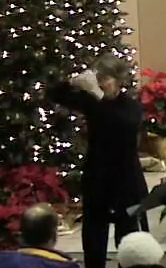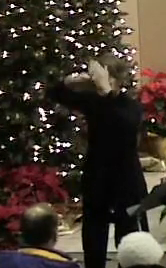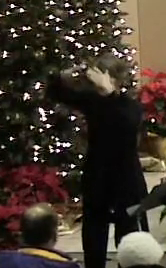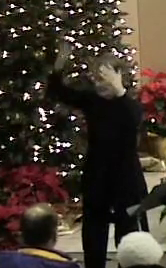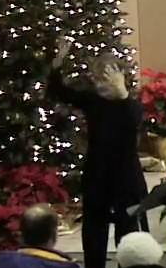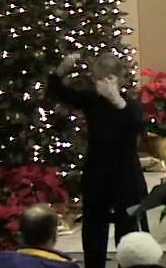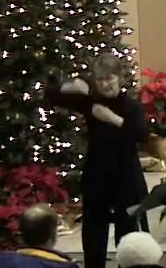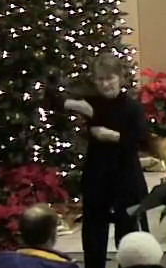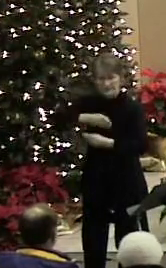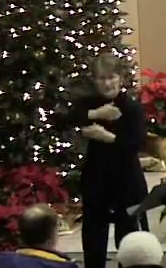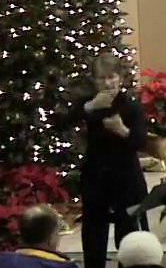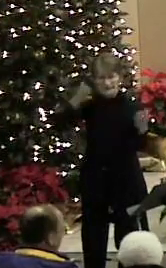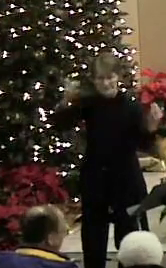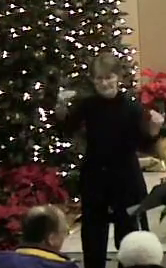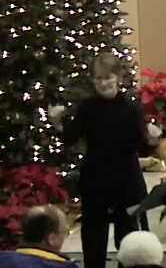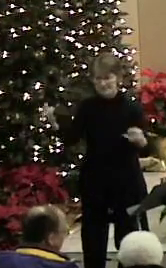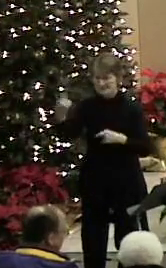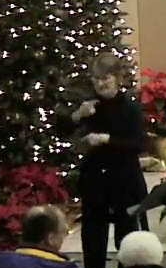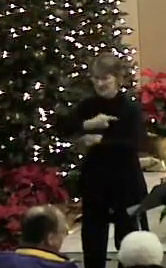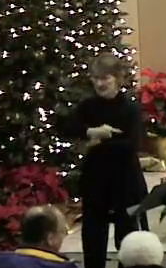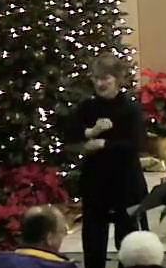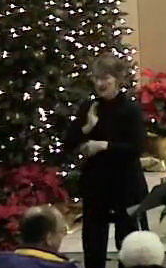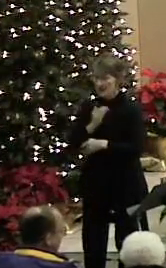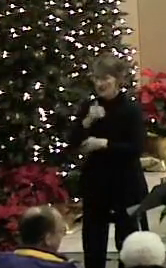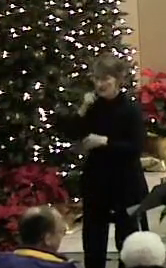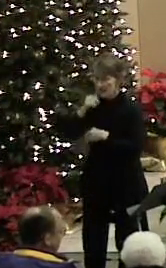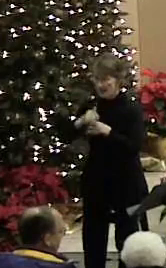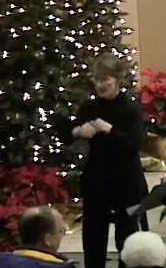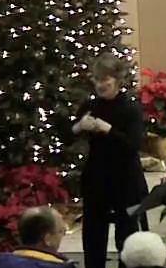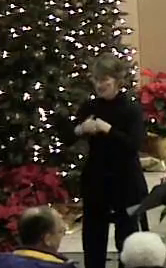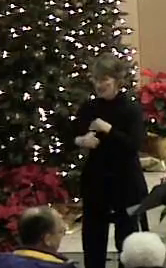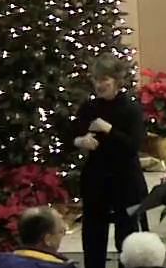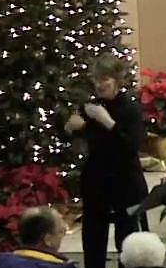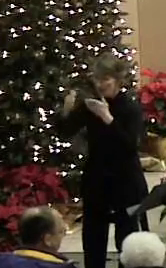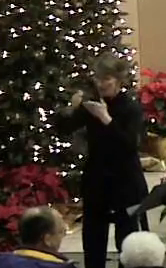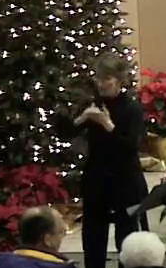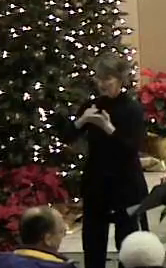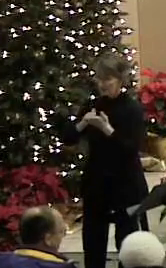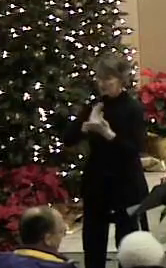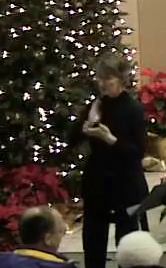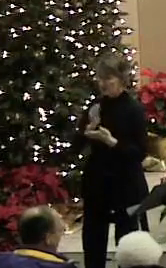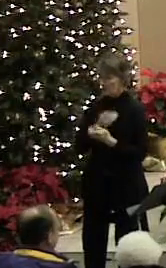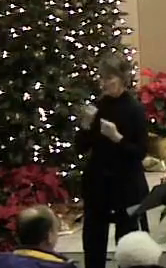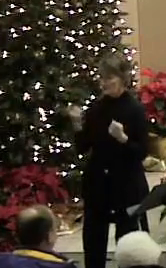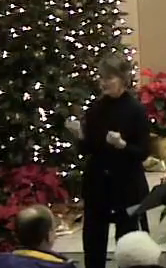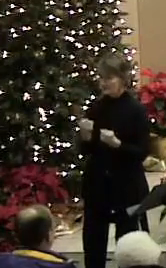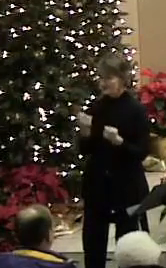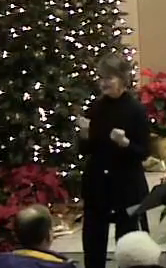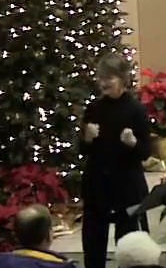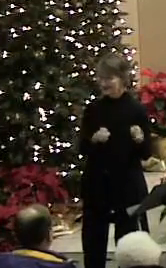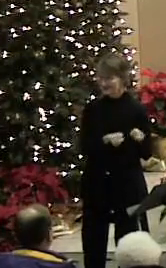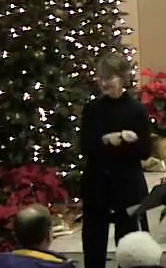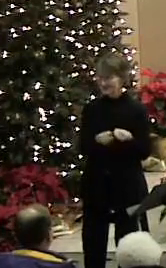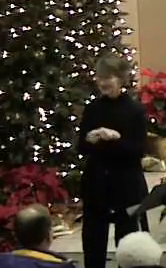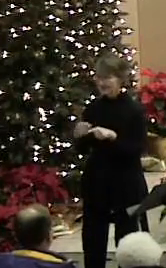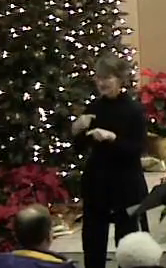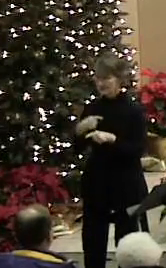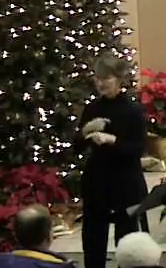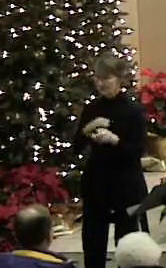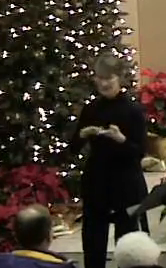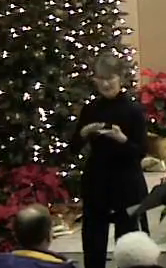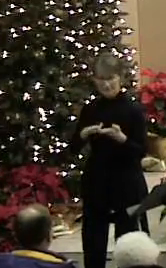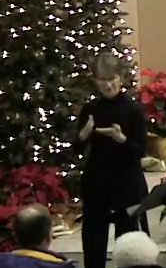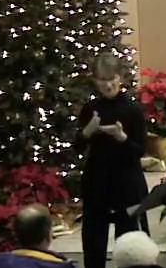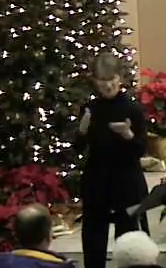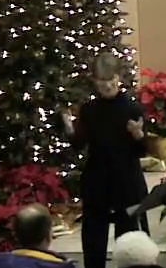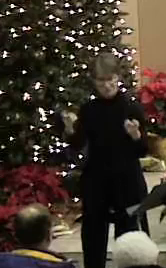heaven. Give us this day our daily bread, and forgive us our trespasses, as we forgive those